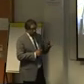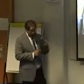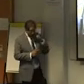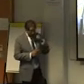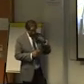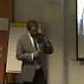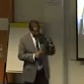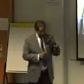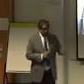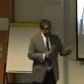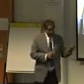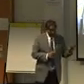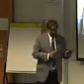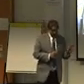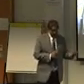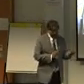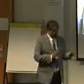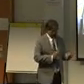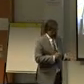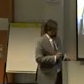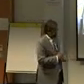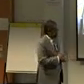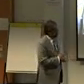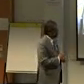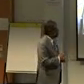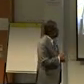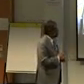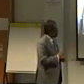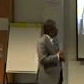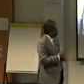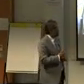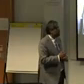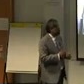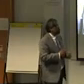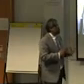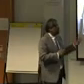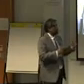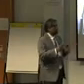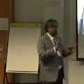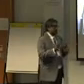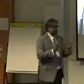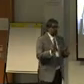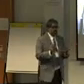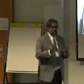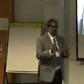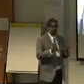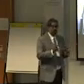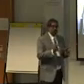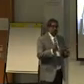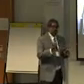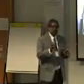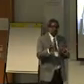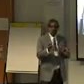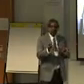As we were doing this scoping review, this literature review, the traditional review, we started doing just kind of